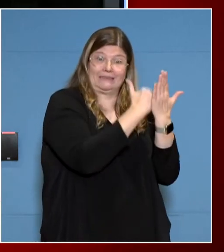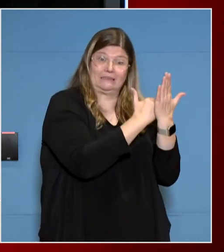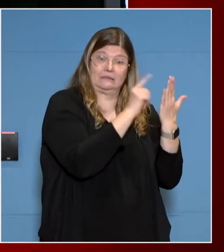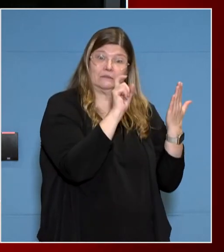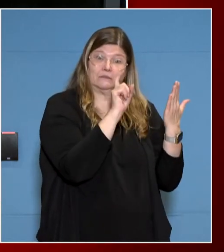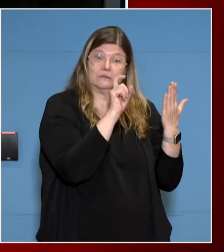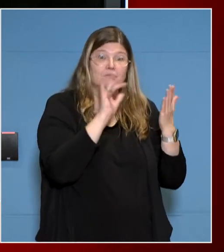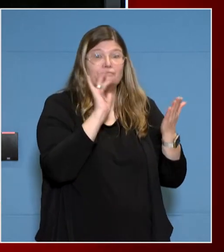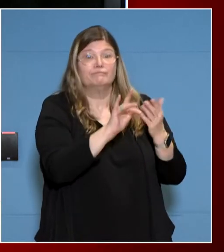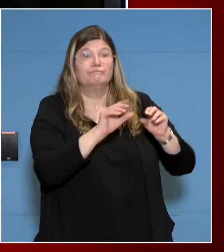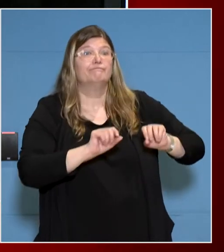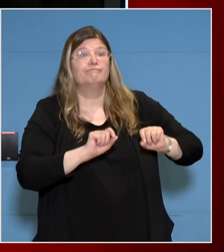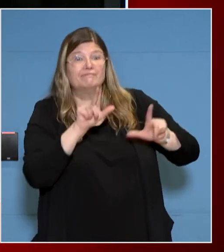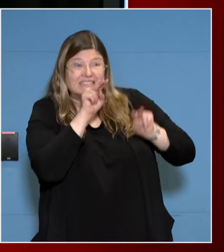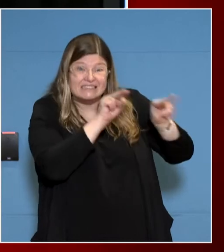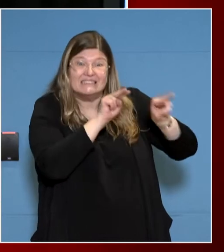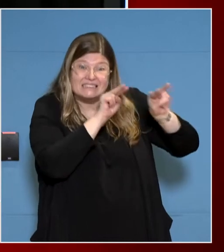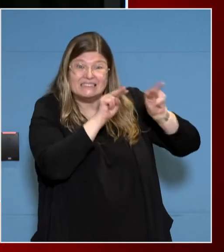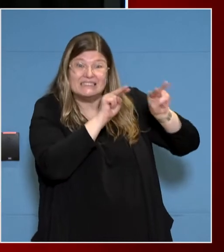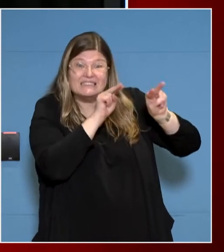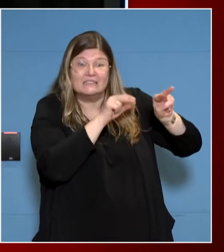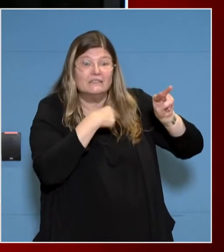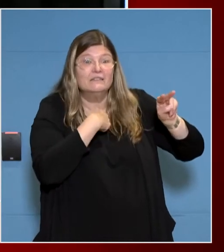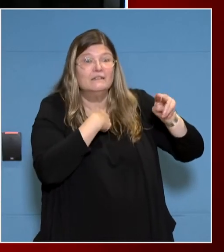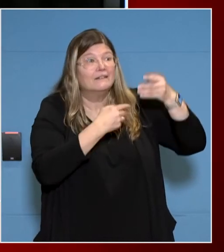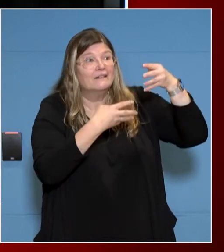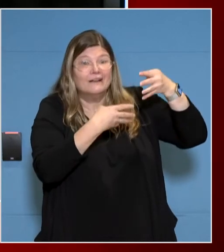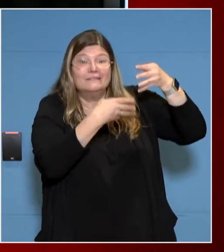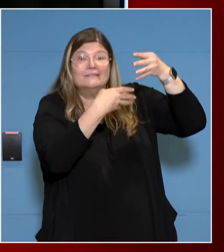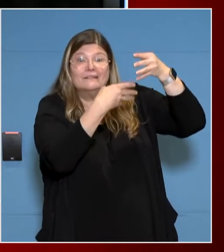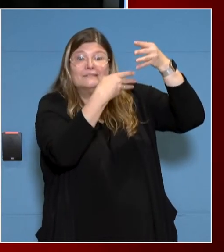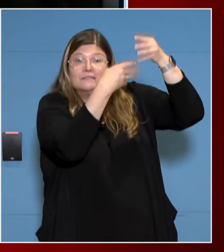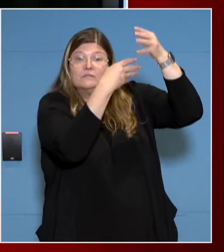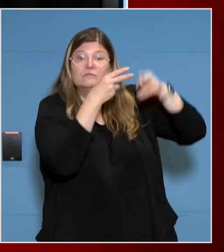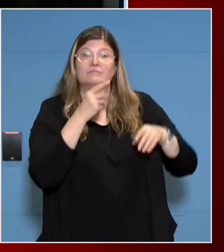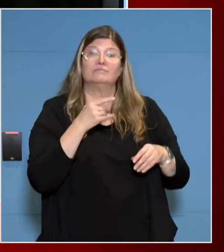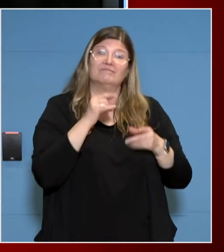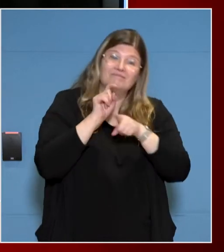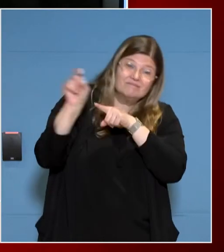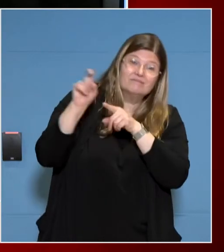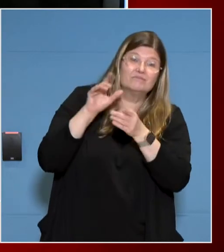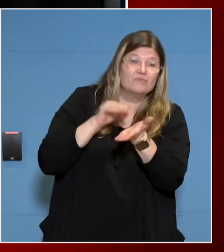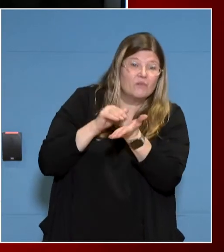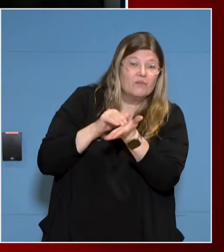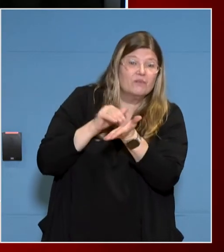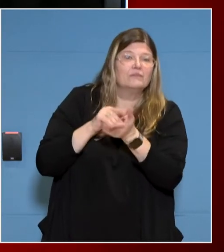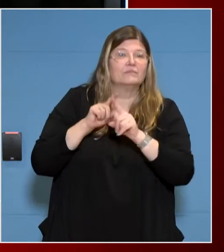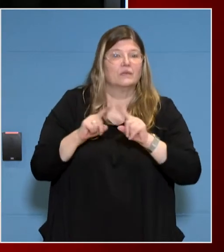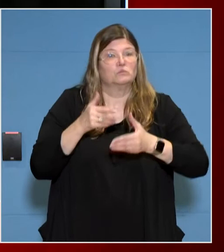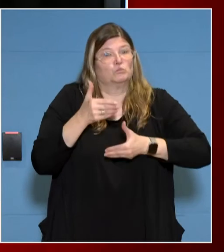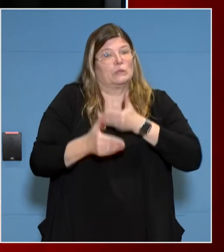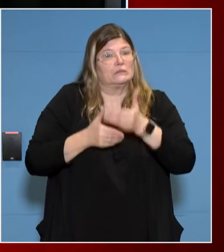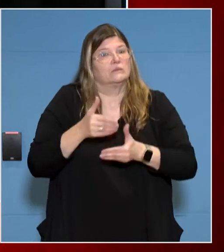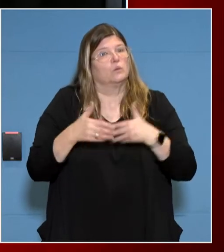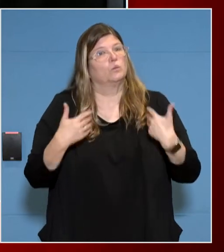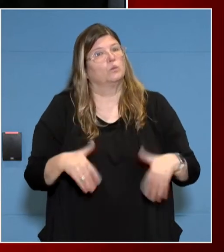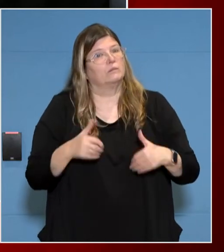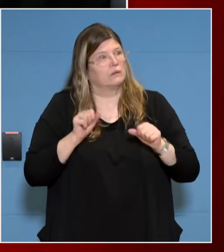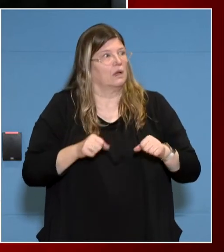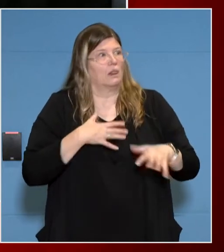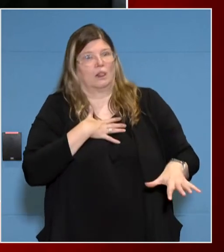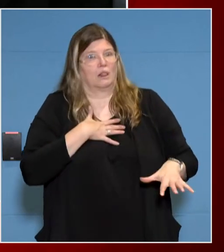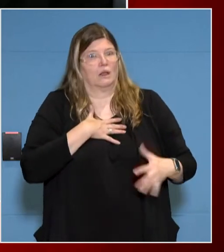very online, there's a call center, but the process in and of itself can be anxiety-inducing is what I mean. So are you weighing to have a wait